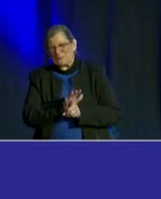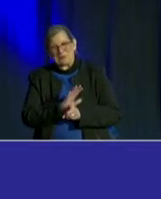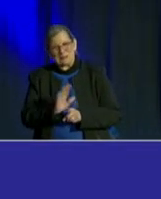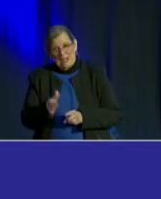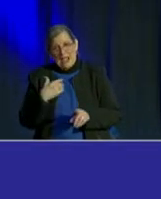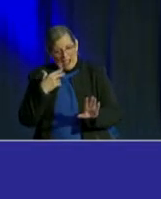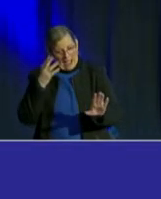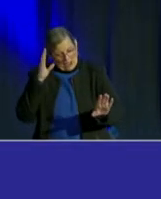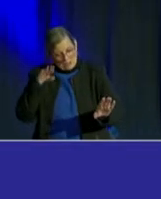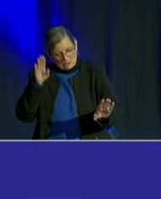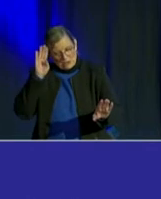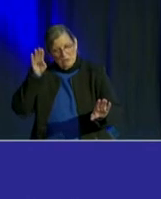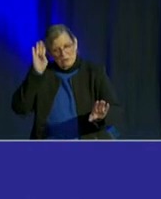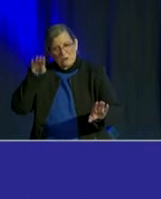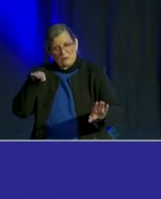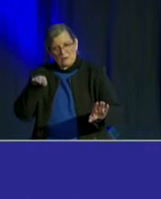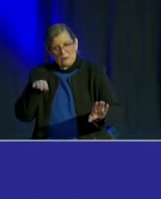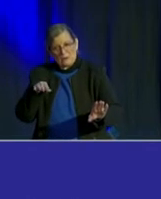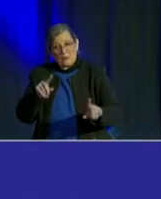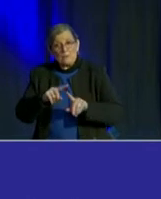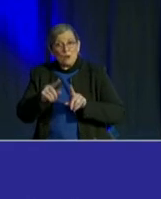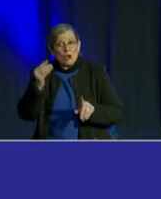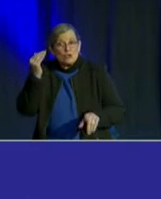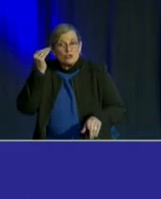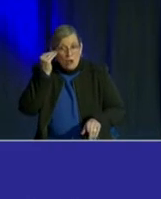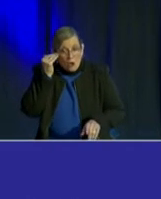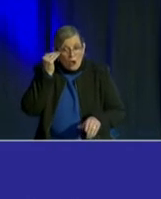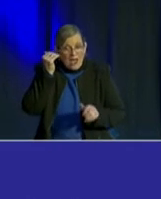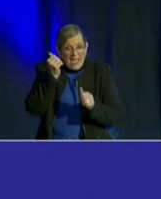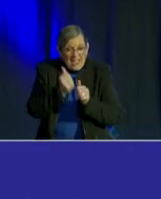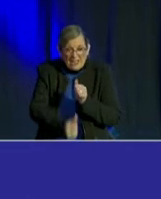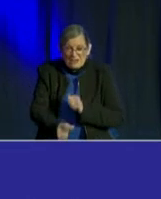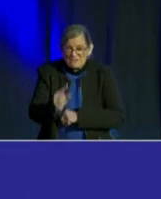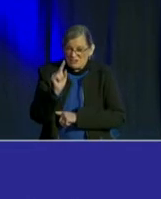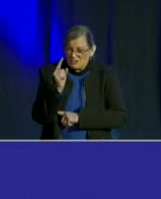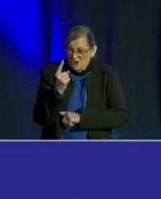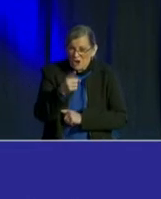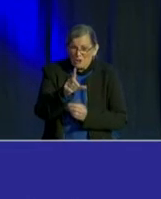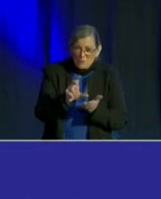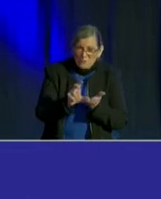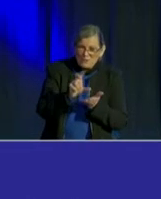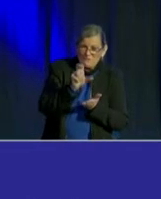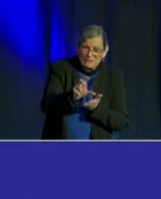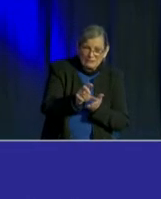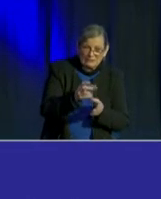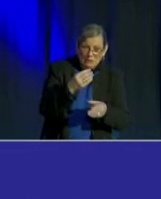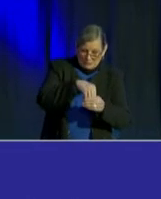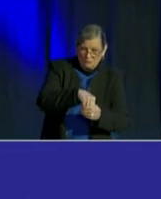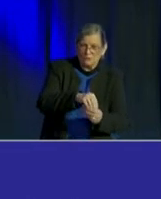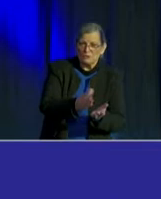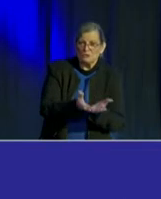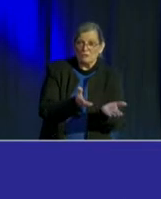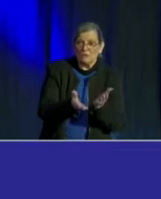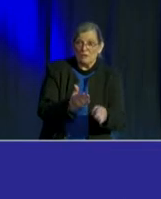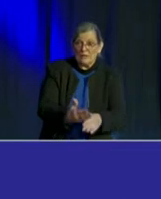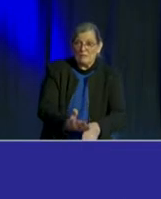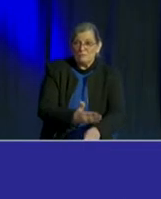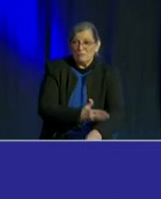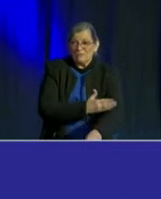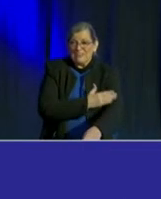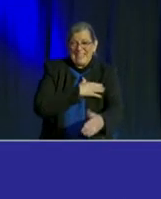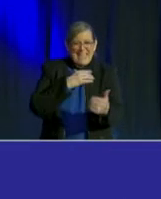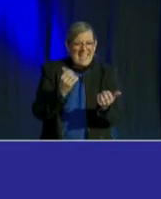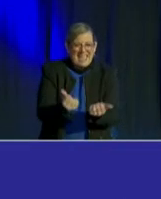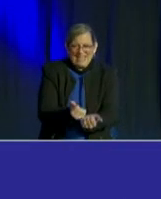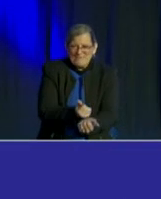priority. But just know that every dollar you invest in internal services is going to make sure that your investments in